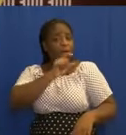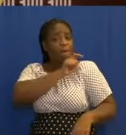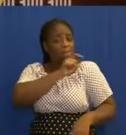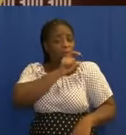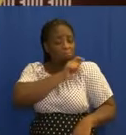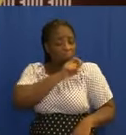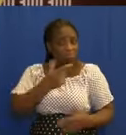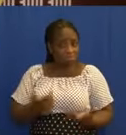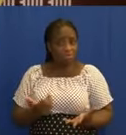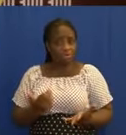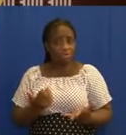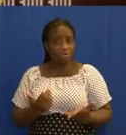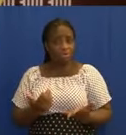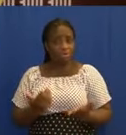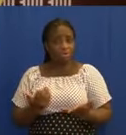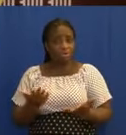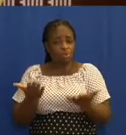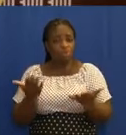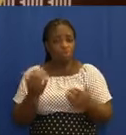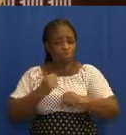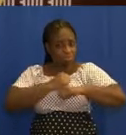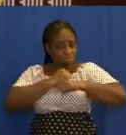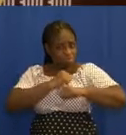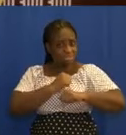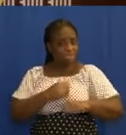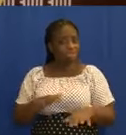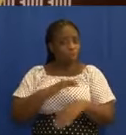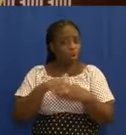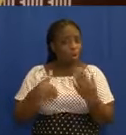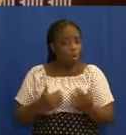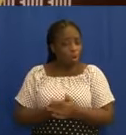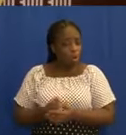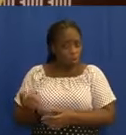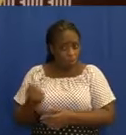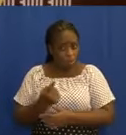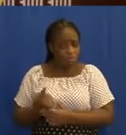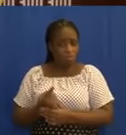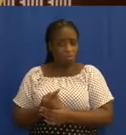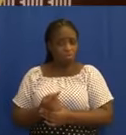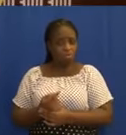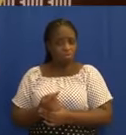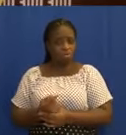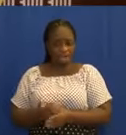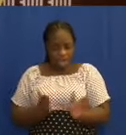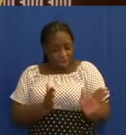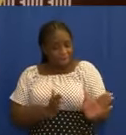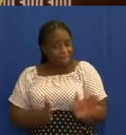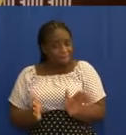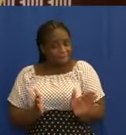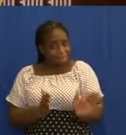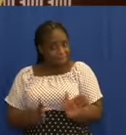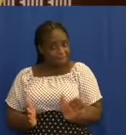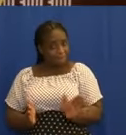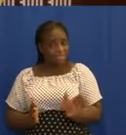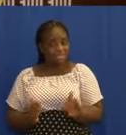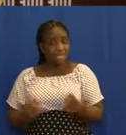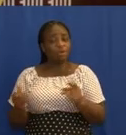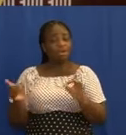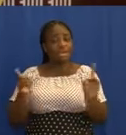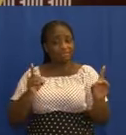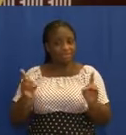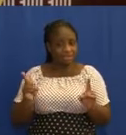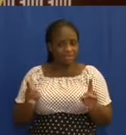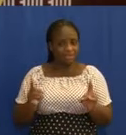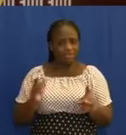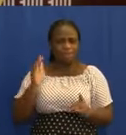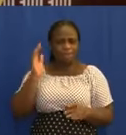amlalo ntao ni ebu mofia mo he no ewo gbejiano toni wo